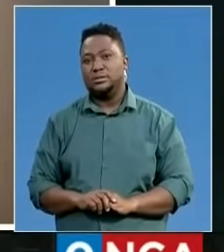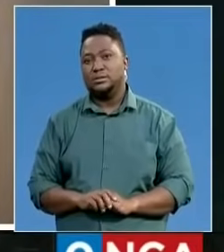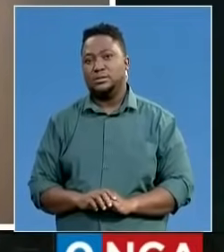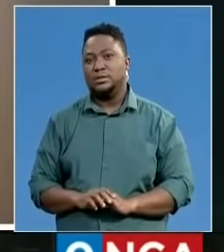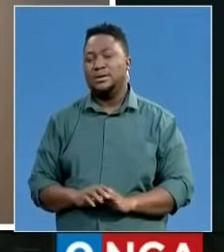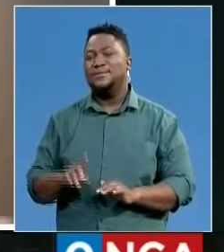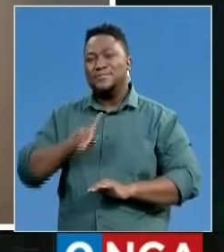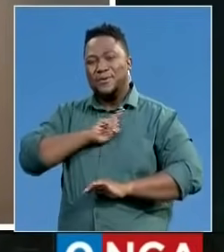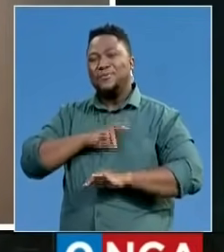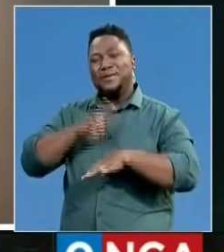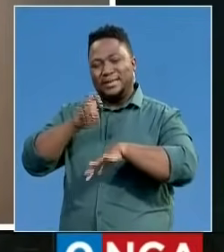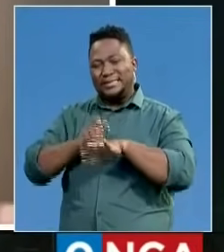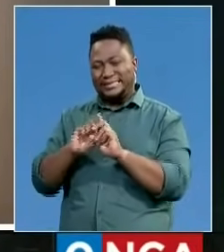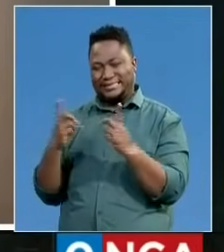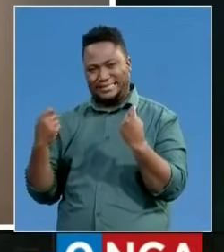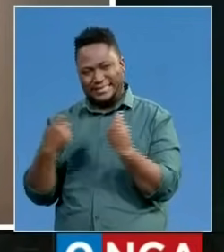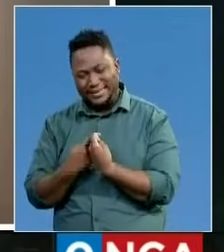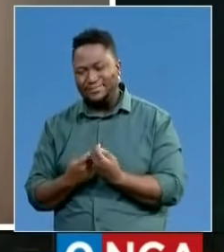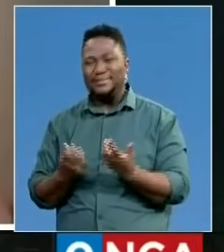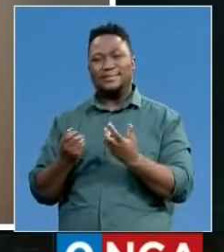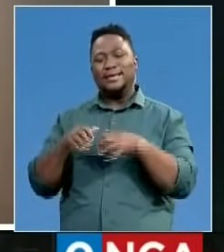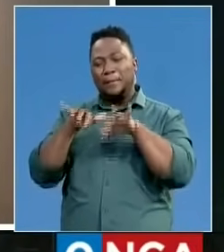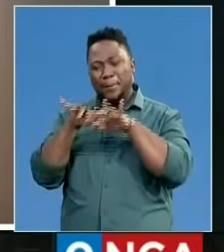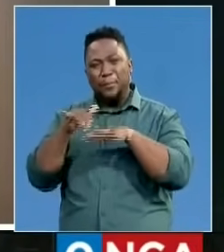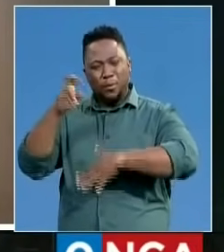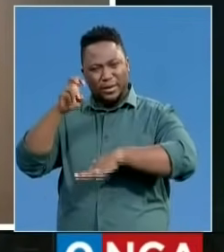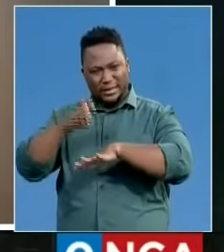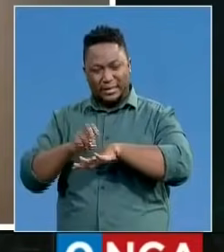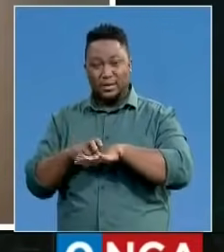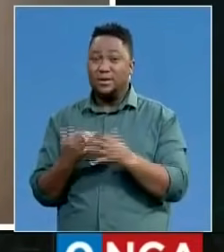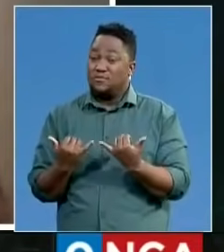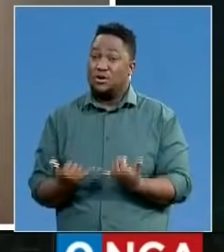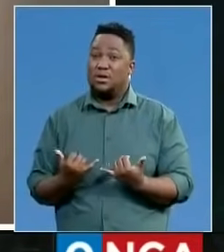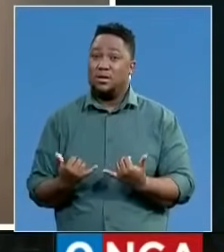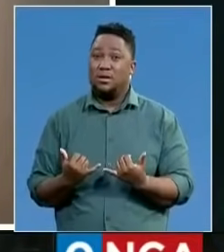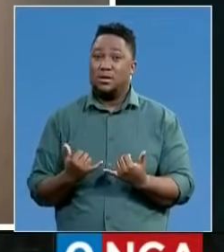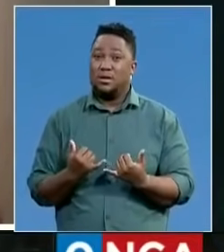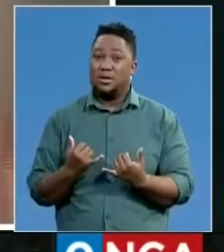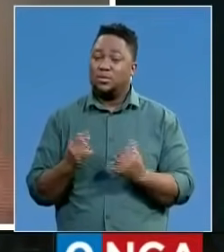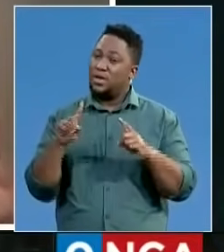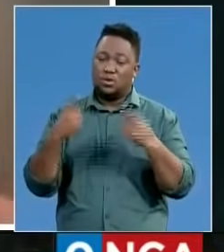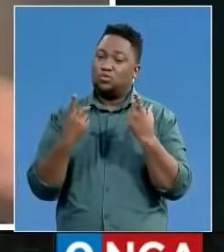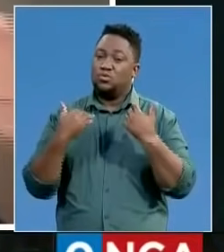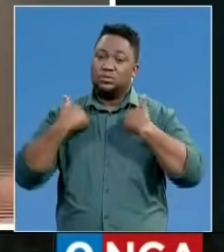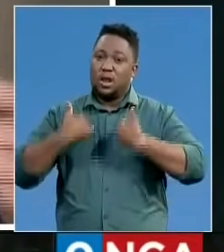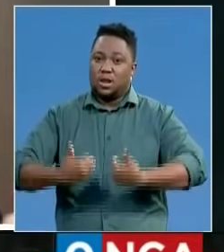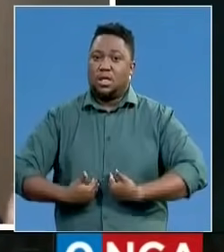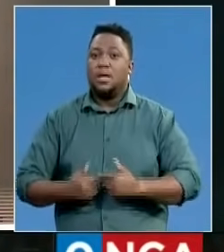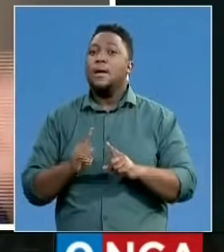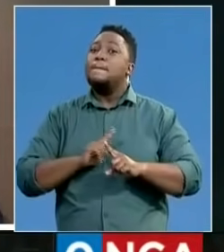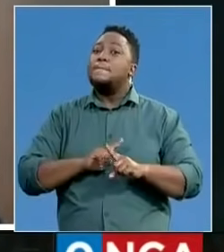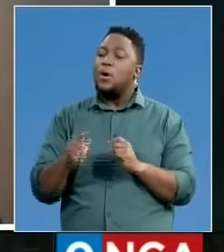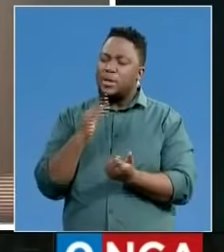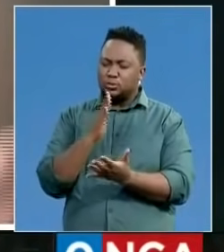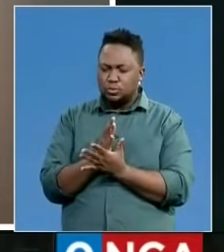getting the teams rotated, getting the logistics sorted out. And at this point in time, we're not doing Sundays. But as I say, we will reassess